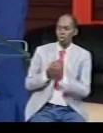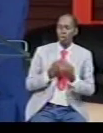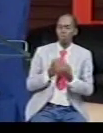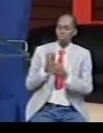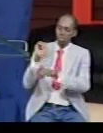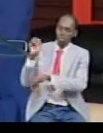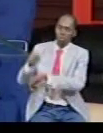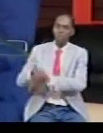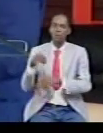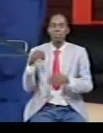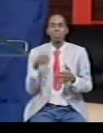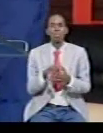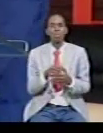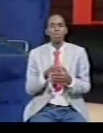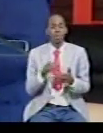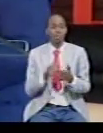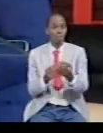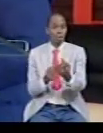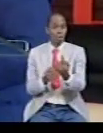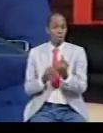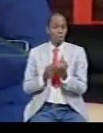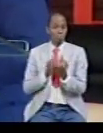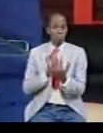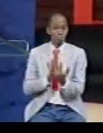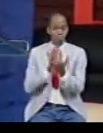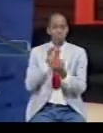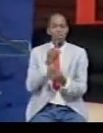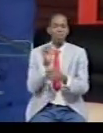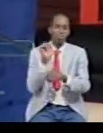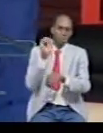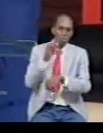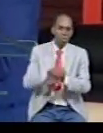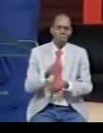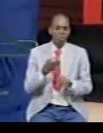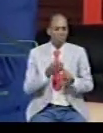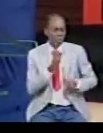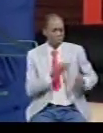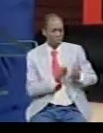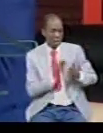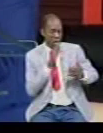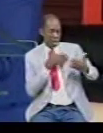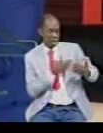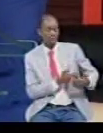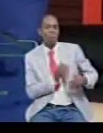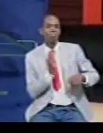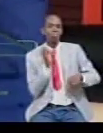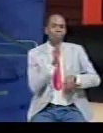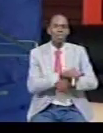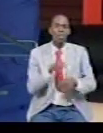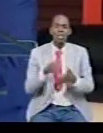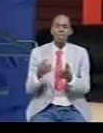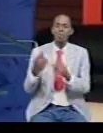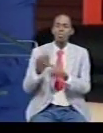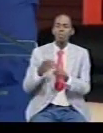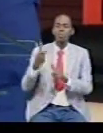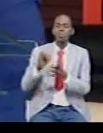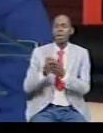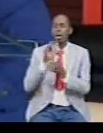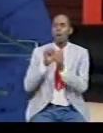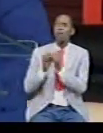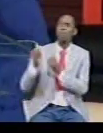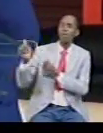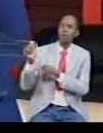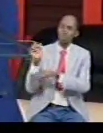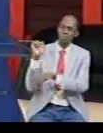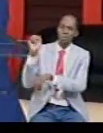another way, you overcome. It comes from people who are near, you overcome. It comes from people who are far away, and you